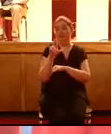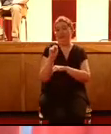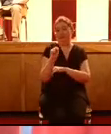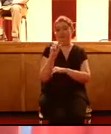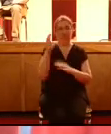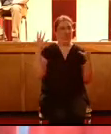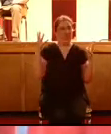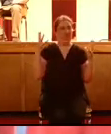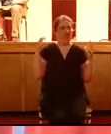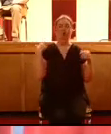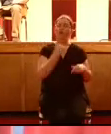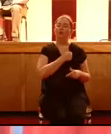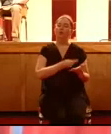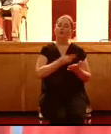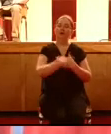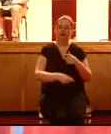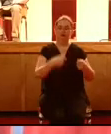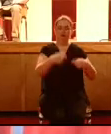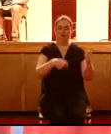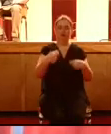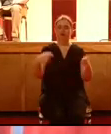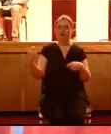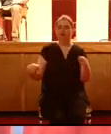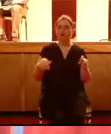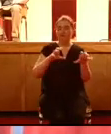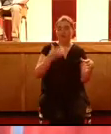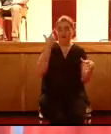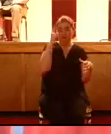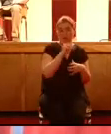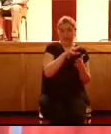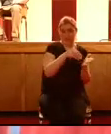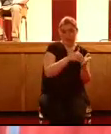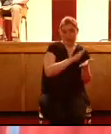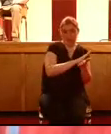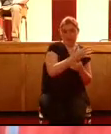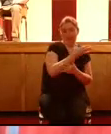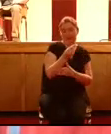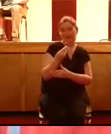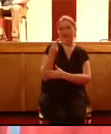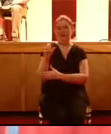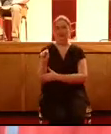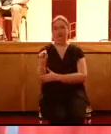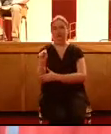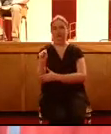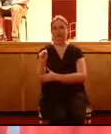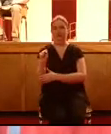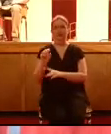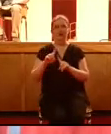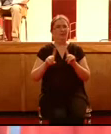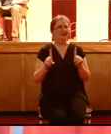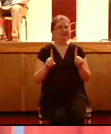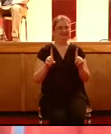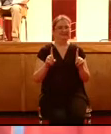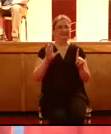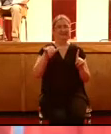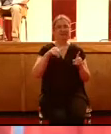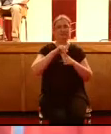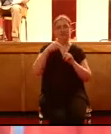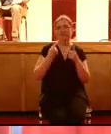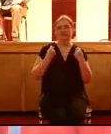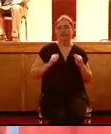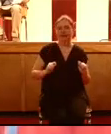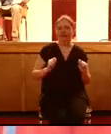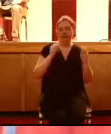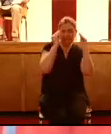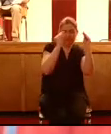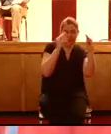set for the middle school and a drum set for the high school, but I liken that to when we're trying to teach math, you need math